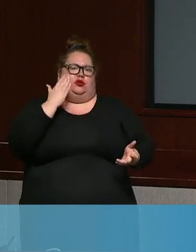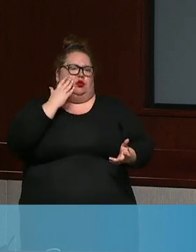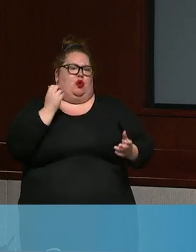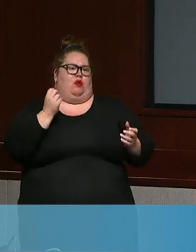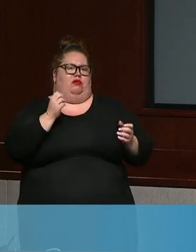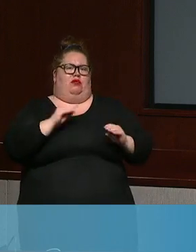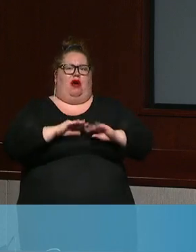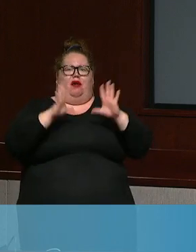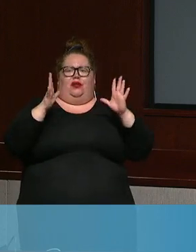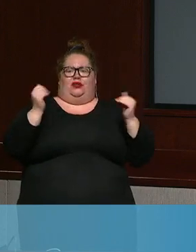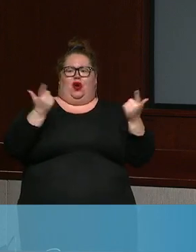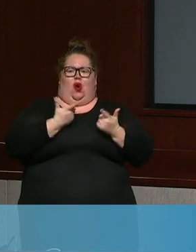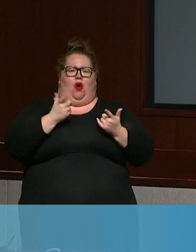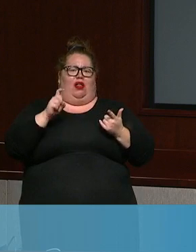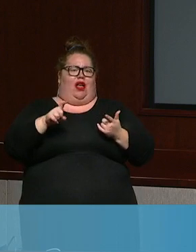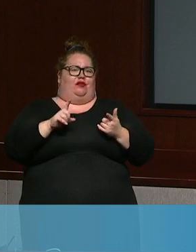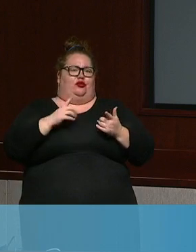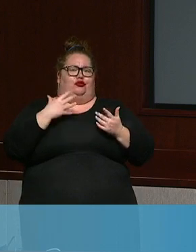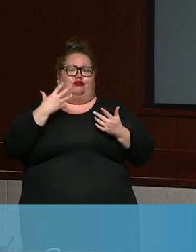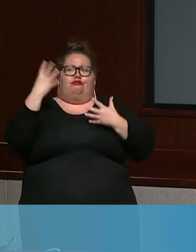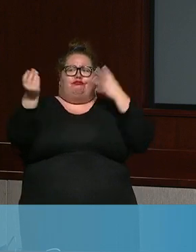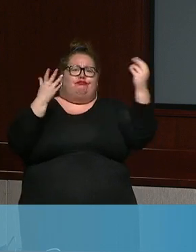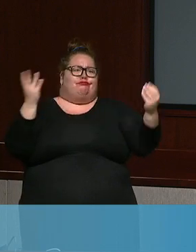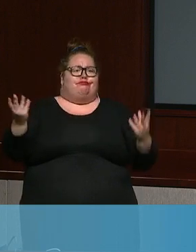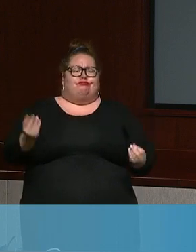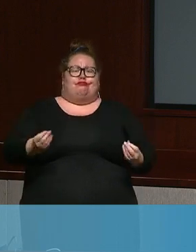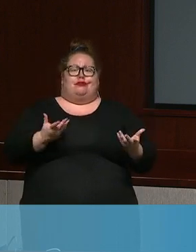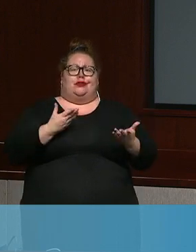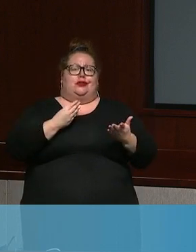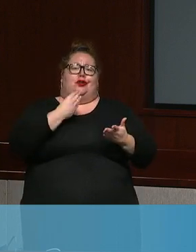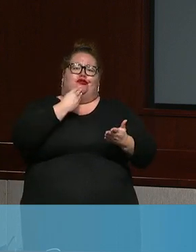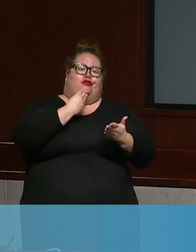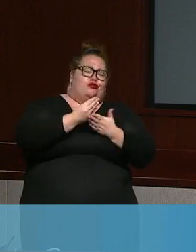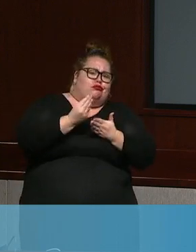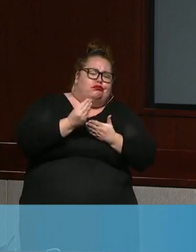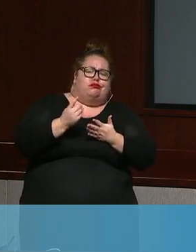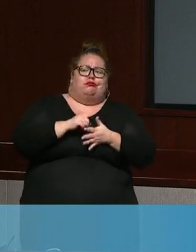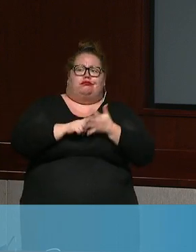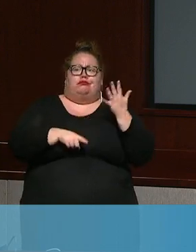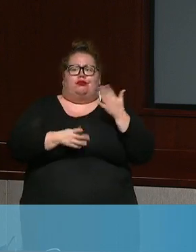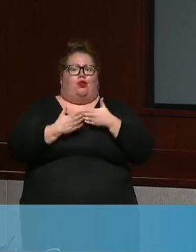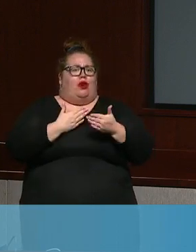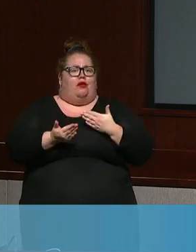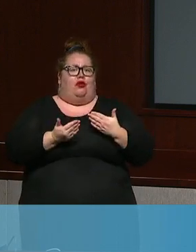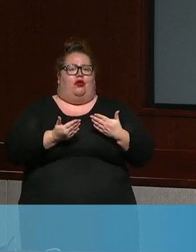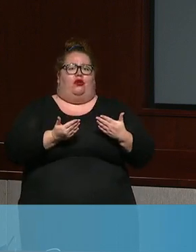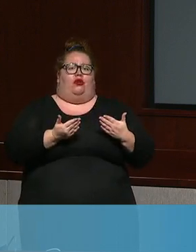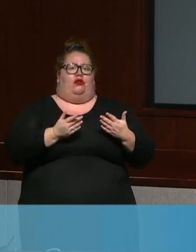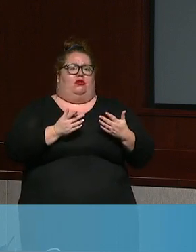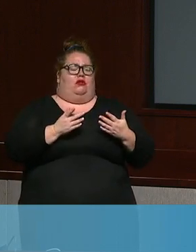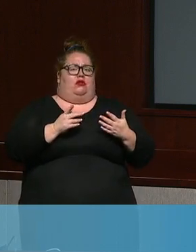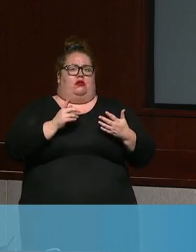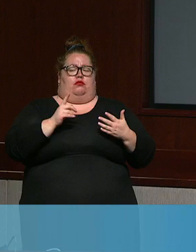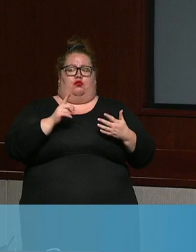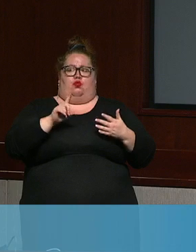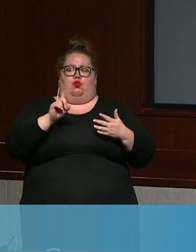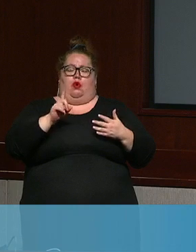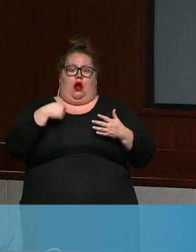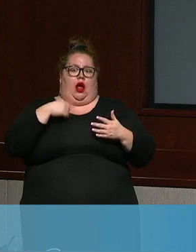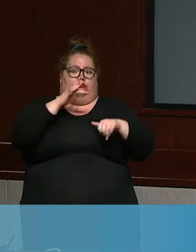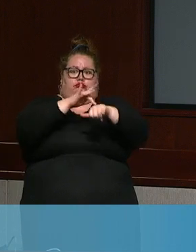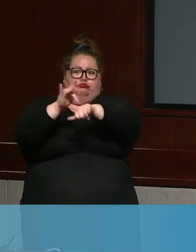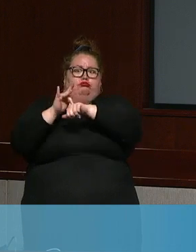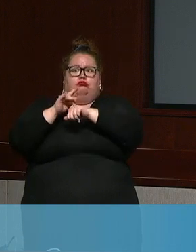have to go out and do things and grocery shop and other things. Virtually everywhere I go, every single person is wearing a mask.